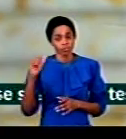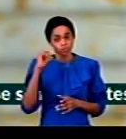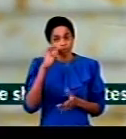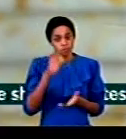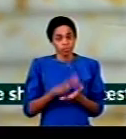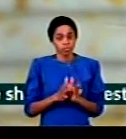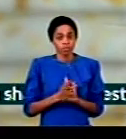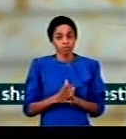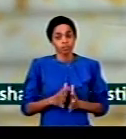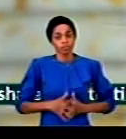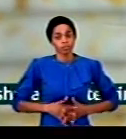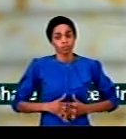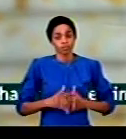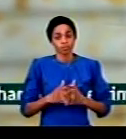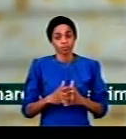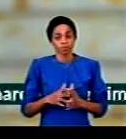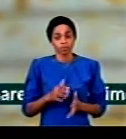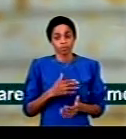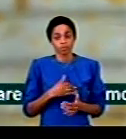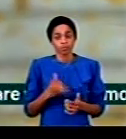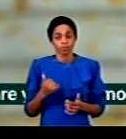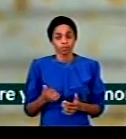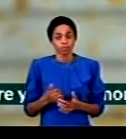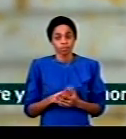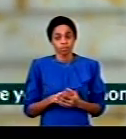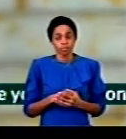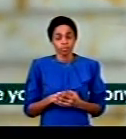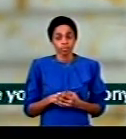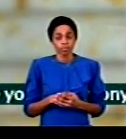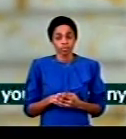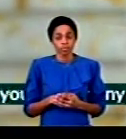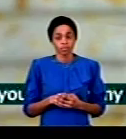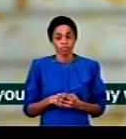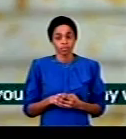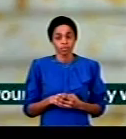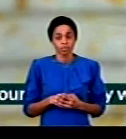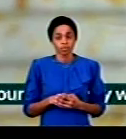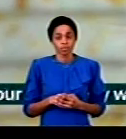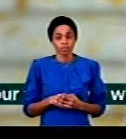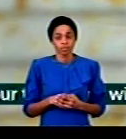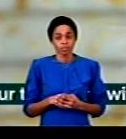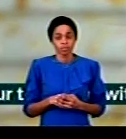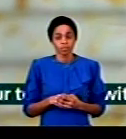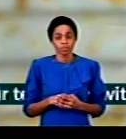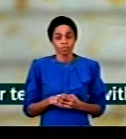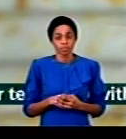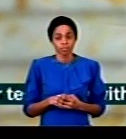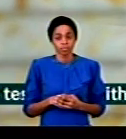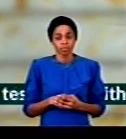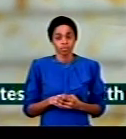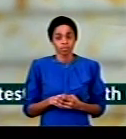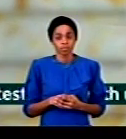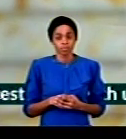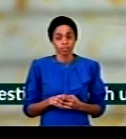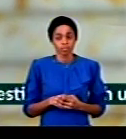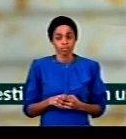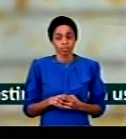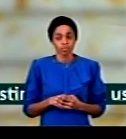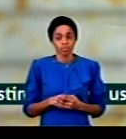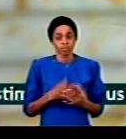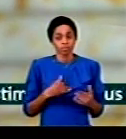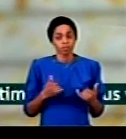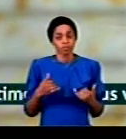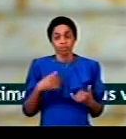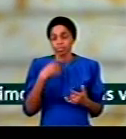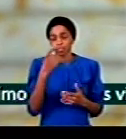not even have a space to stay. So the baby was lying right on my chest. But God saw me through. Though it was true, I delivered through